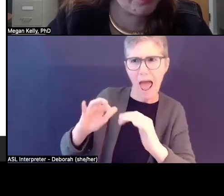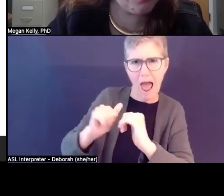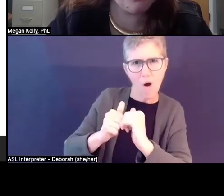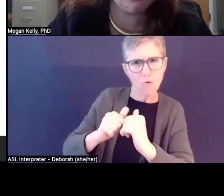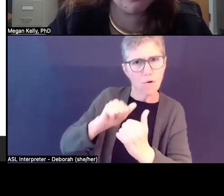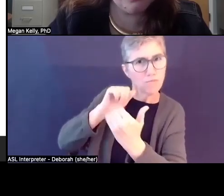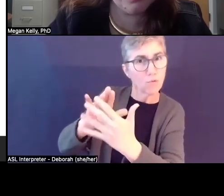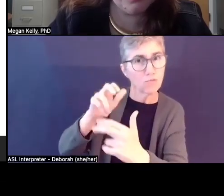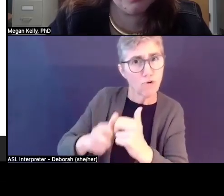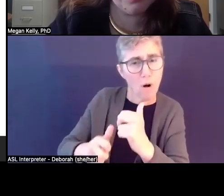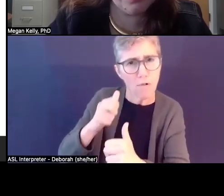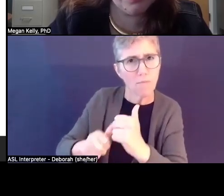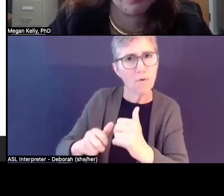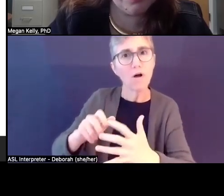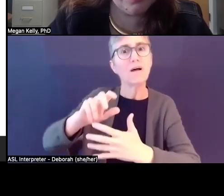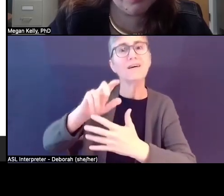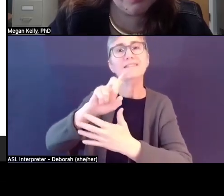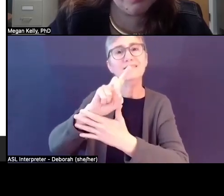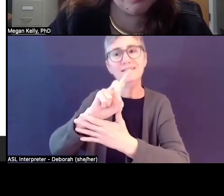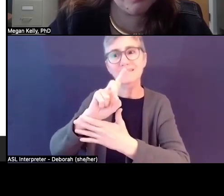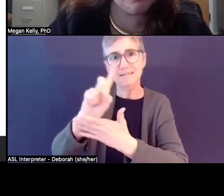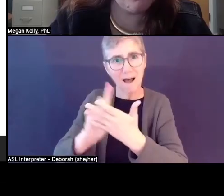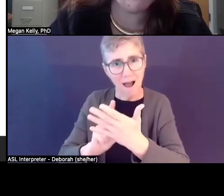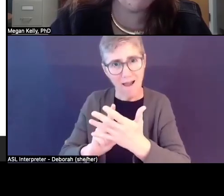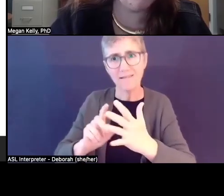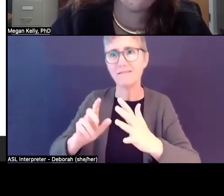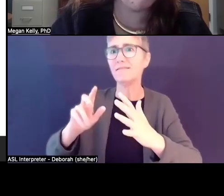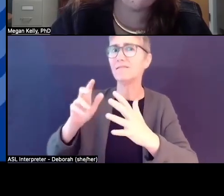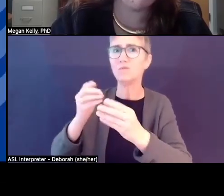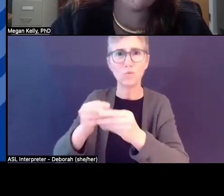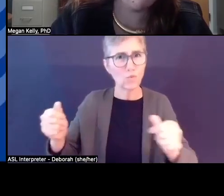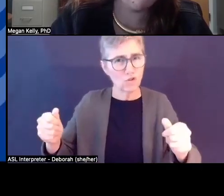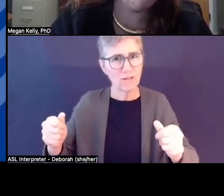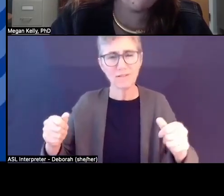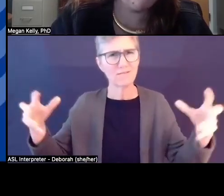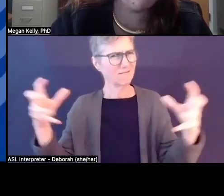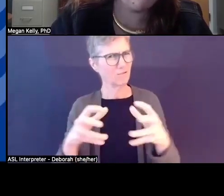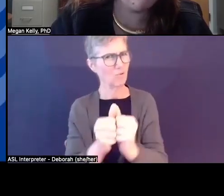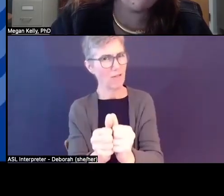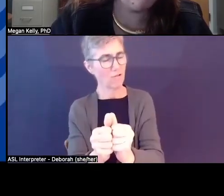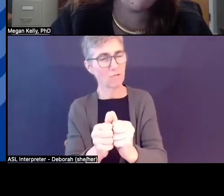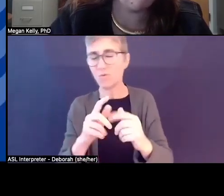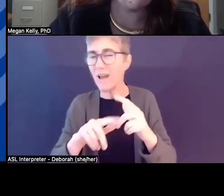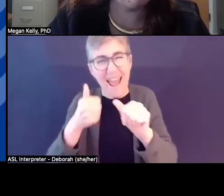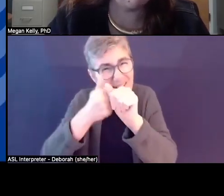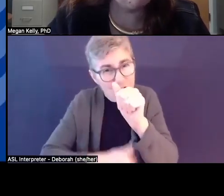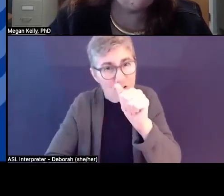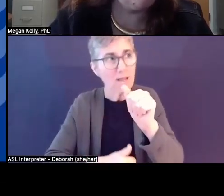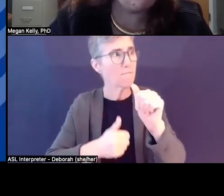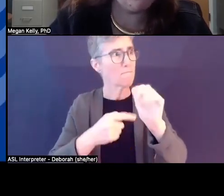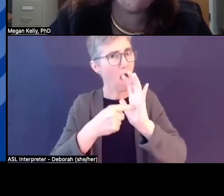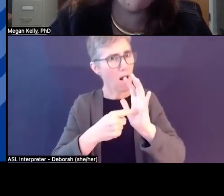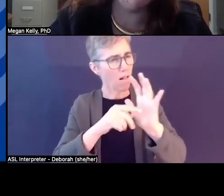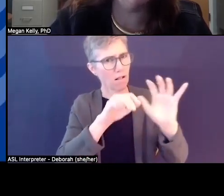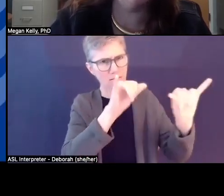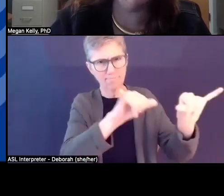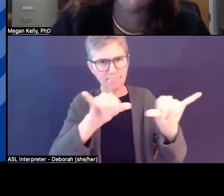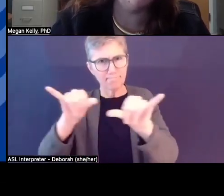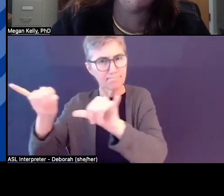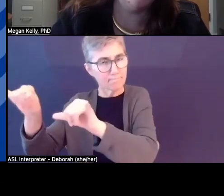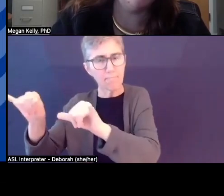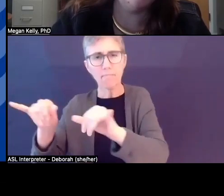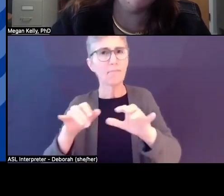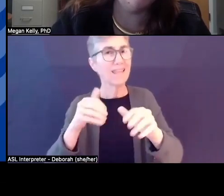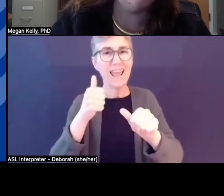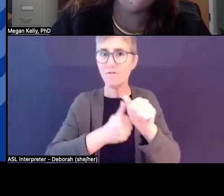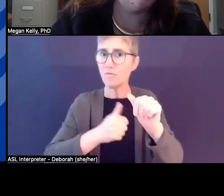quite a different model. Across every presentation, there was a consistent commitment to